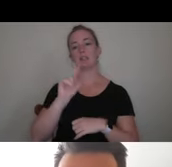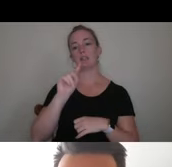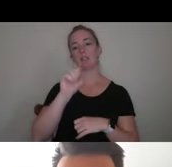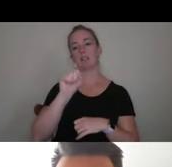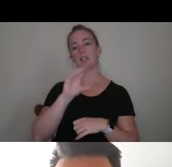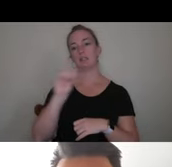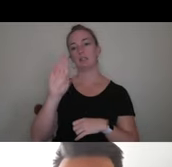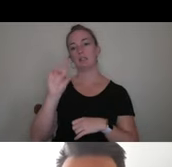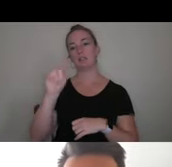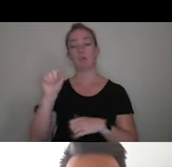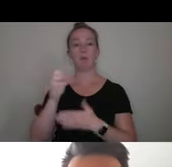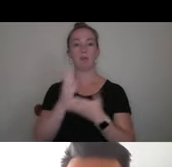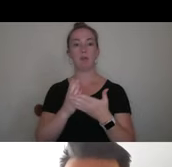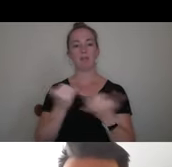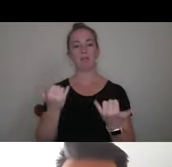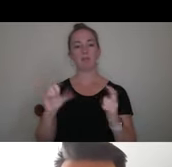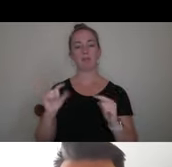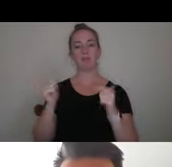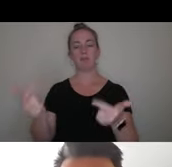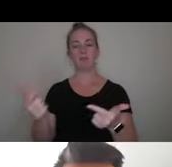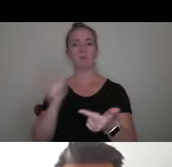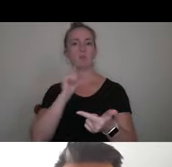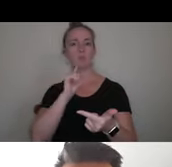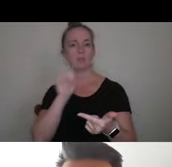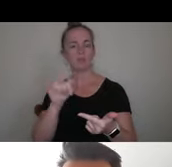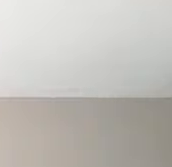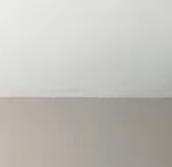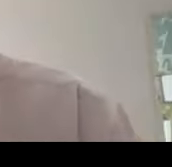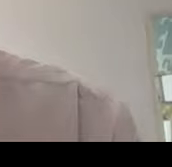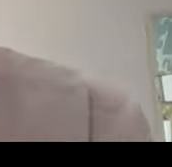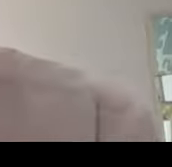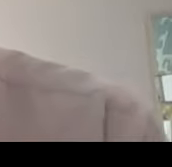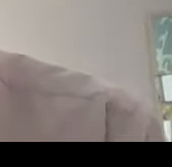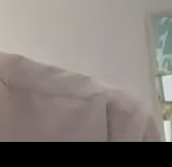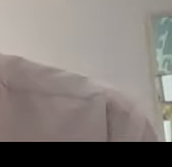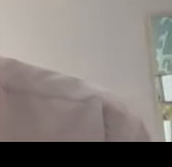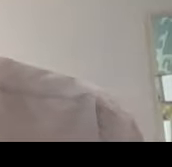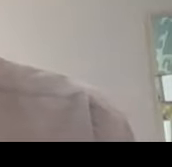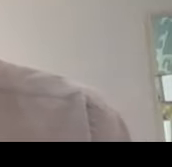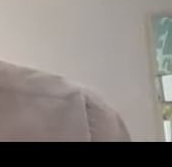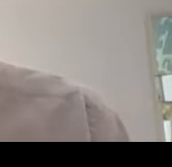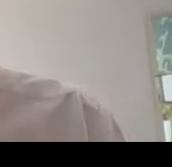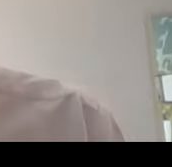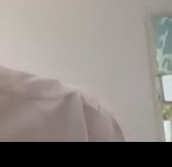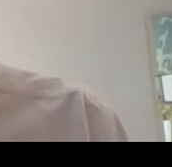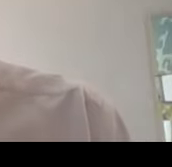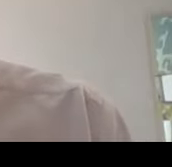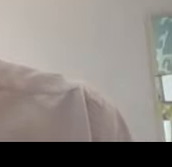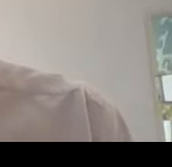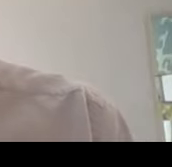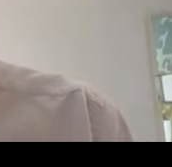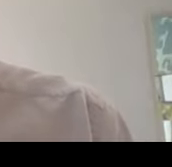now you're going to hear from some really phenomenal colleagues and friends of mine led by Annie Murphy.